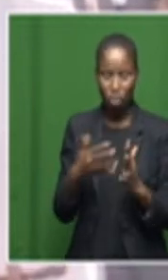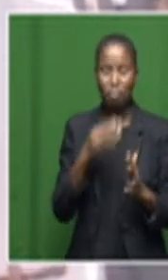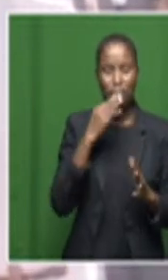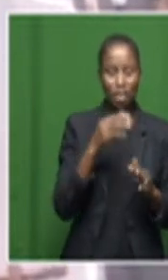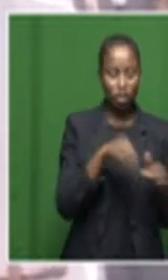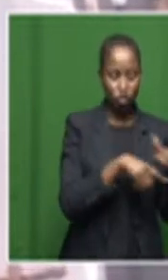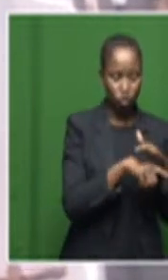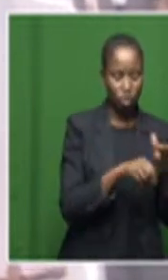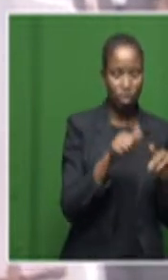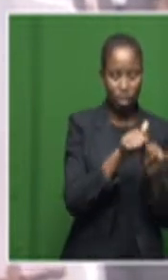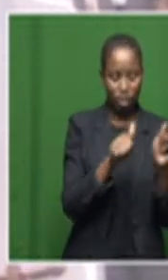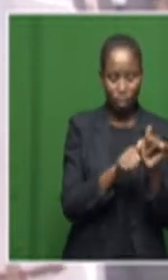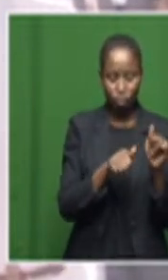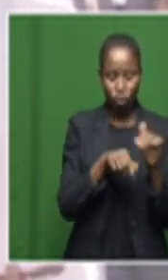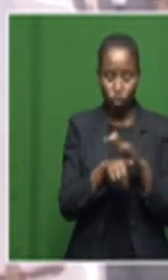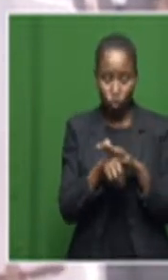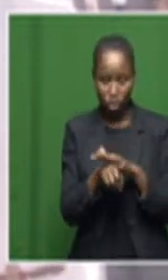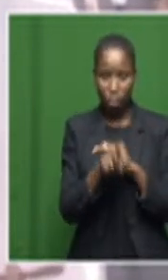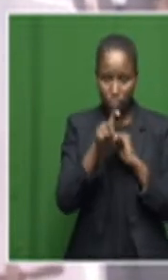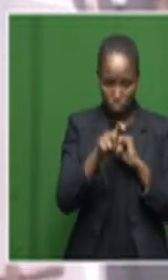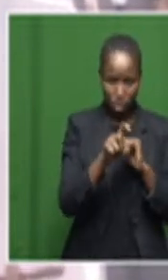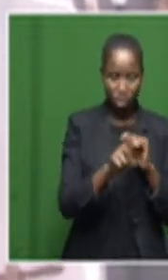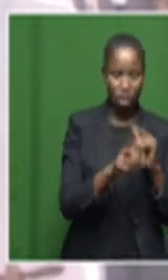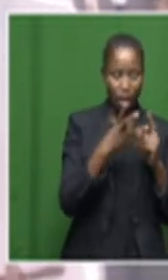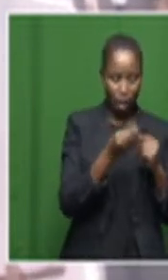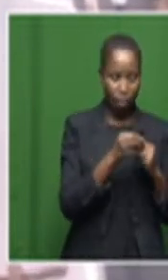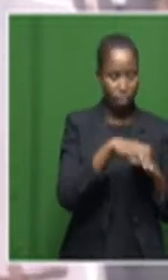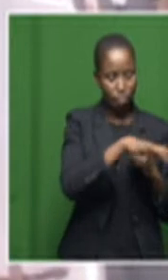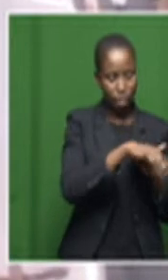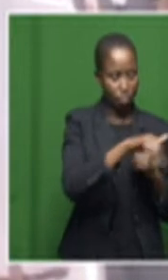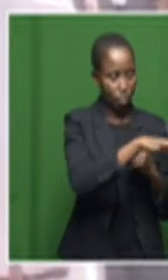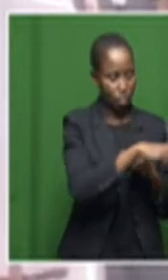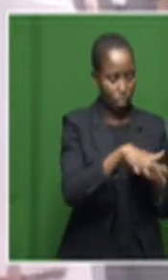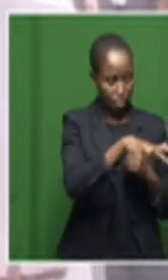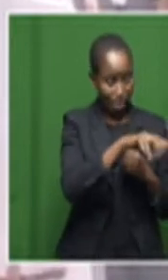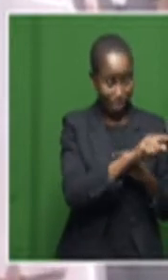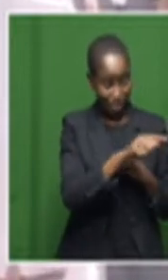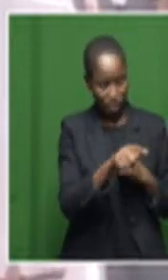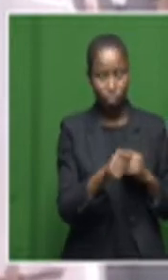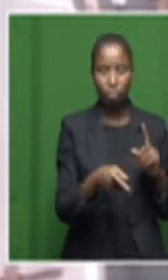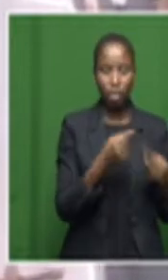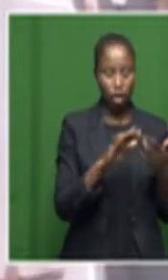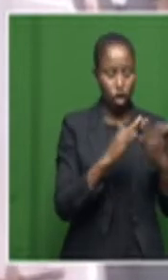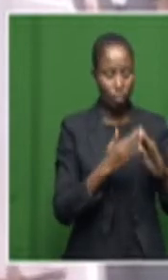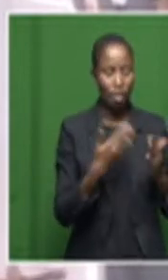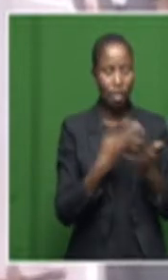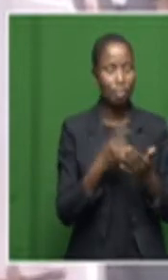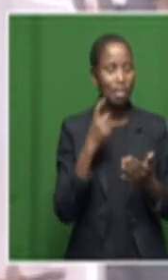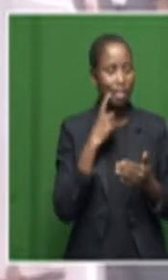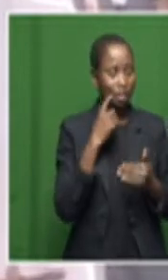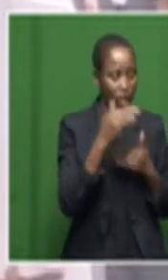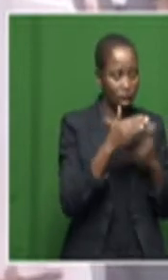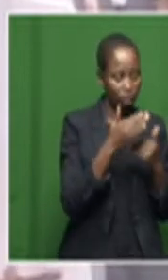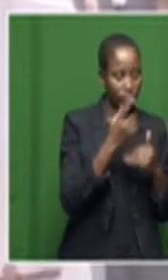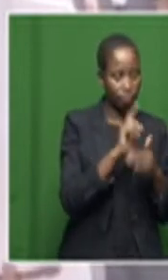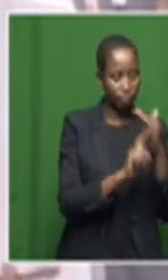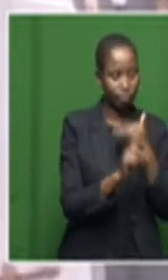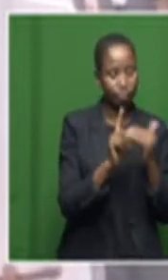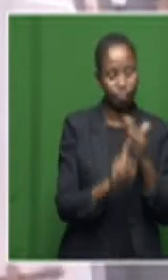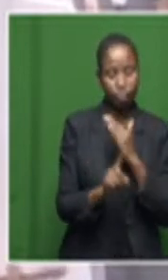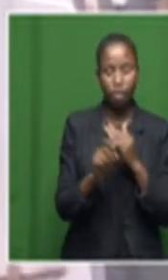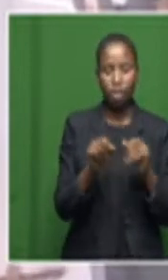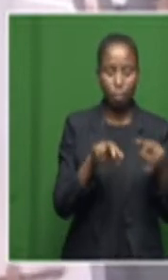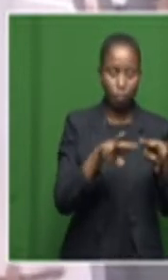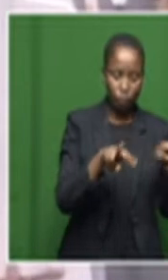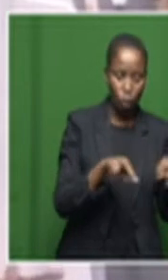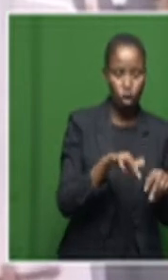is expected to have outreach sites within the community, in all the villages,